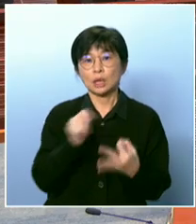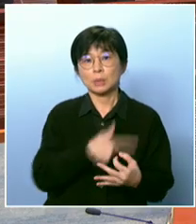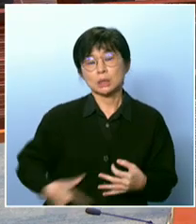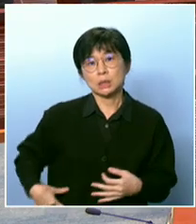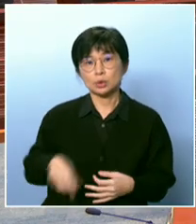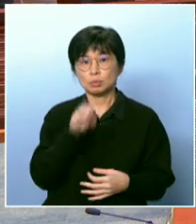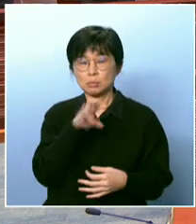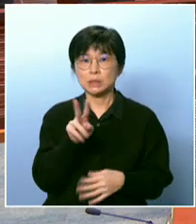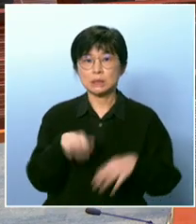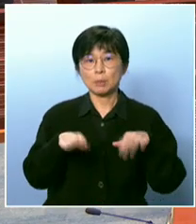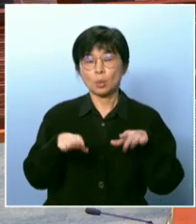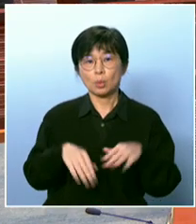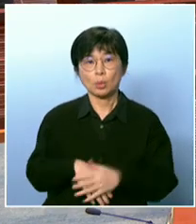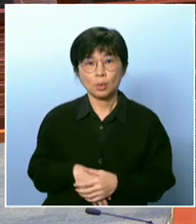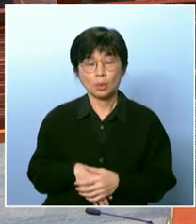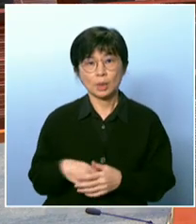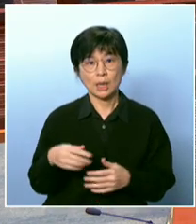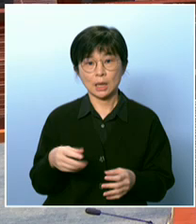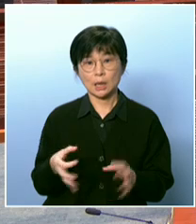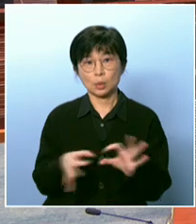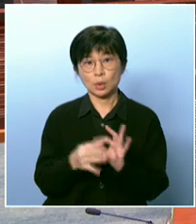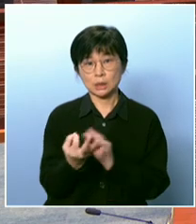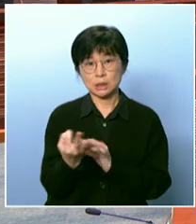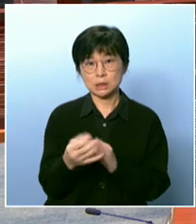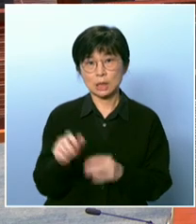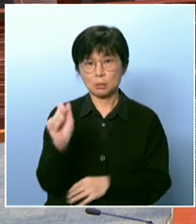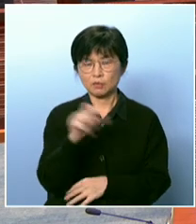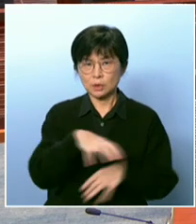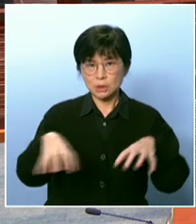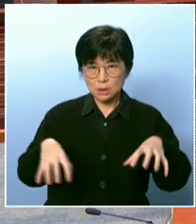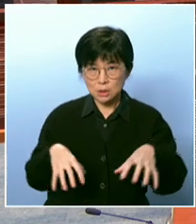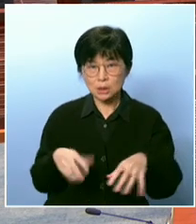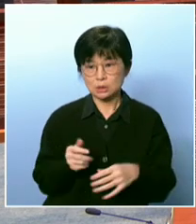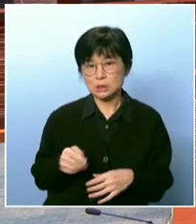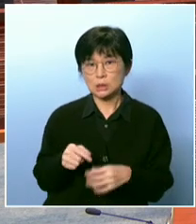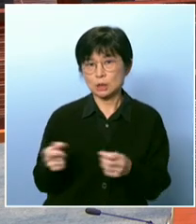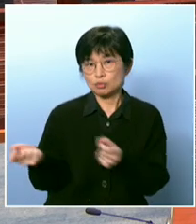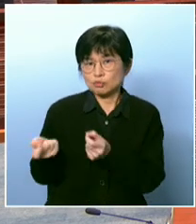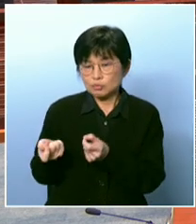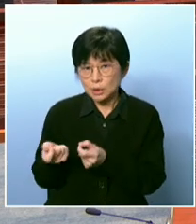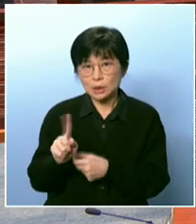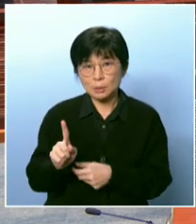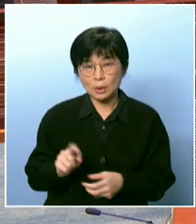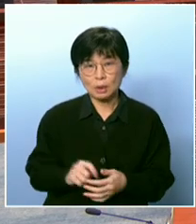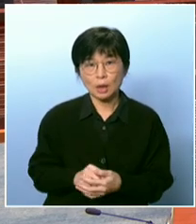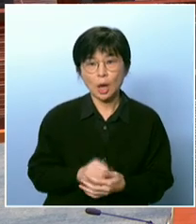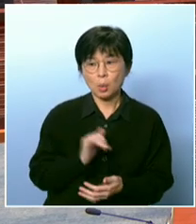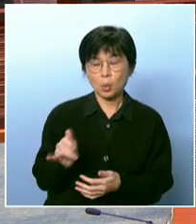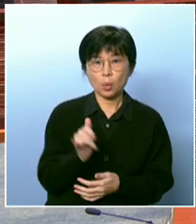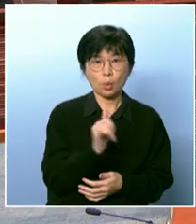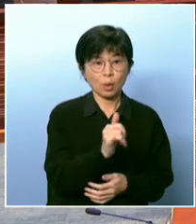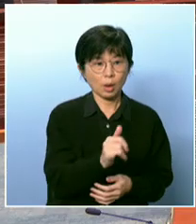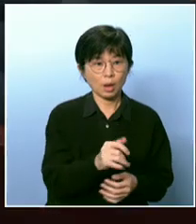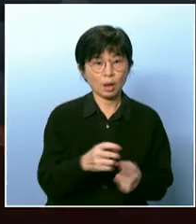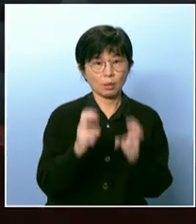you. My question is actually similar to those of Mr. Tan Ka-Pew about the accessibility of